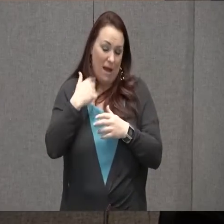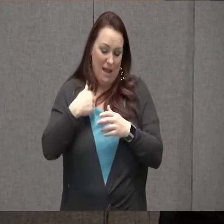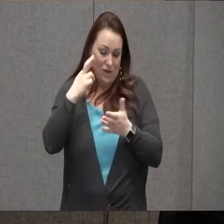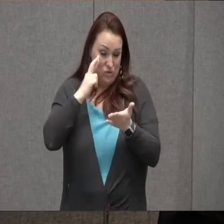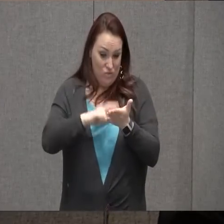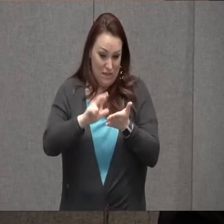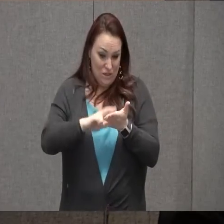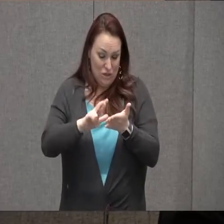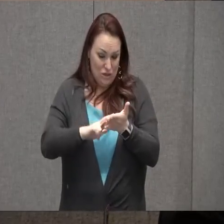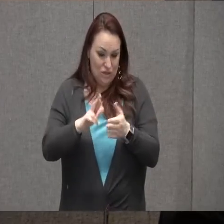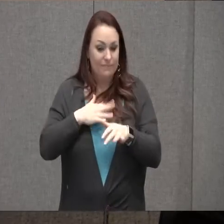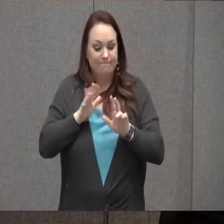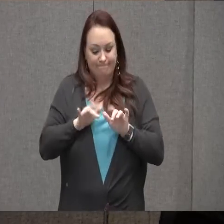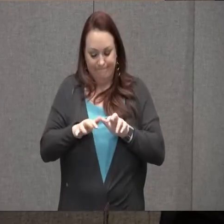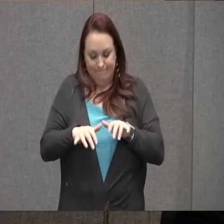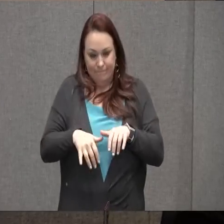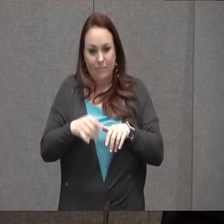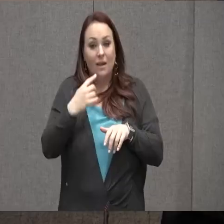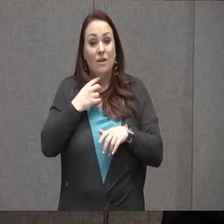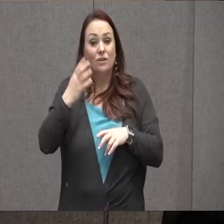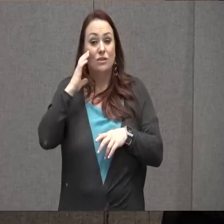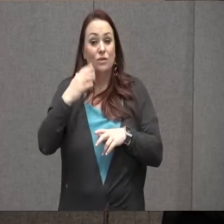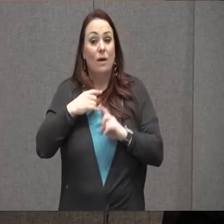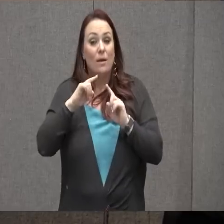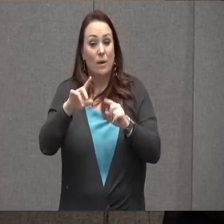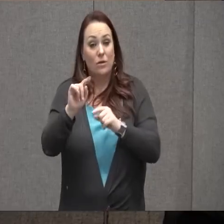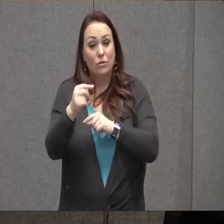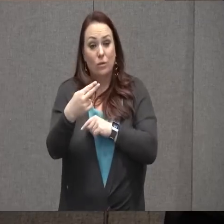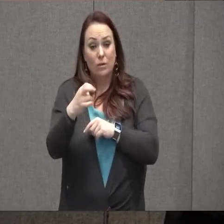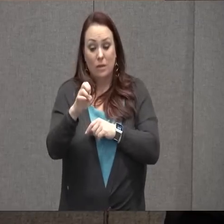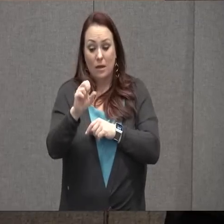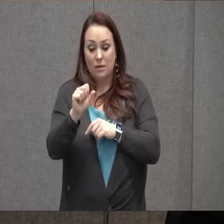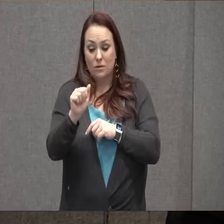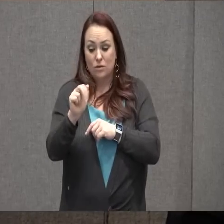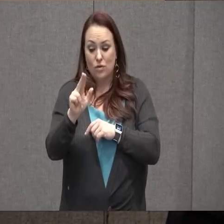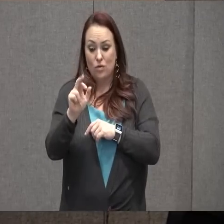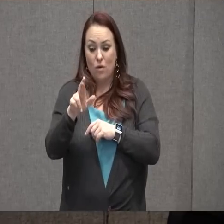word, to increase.